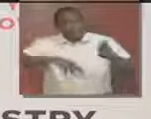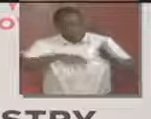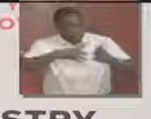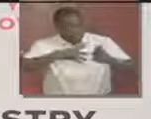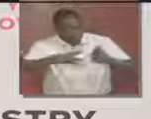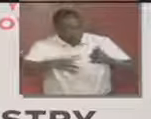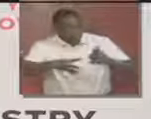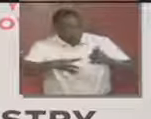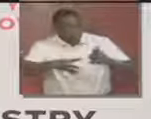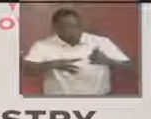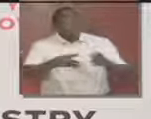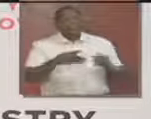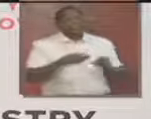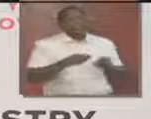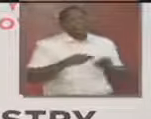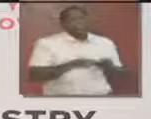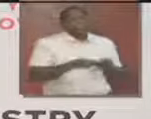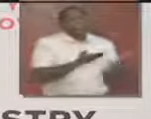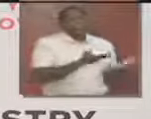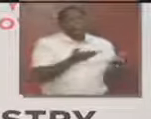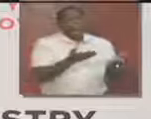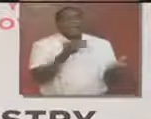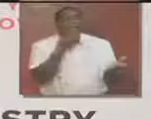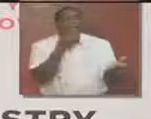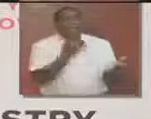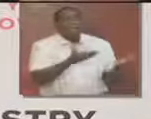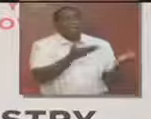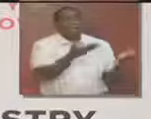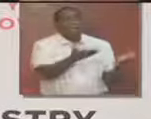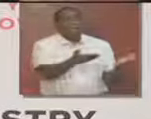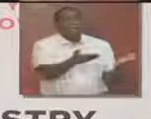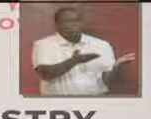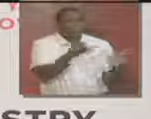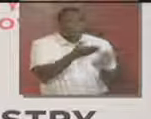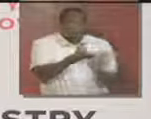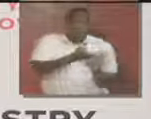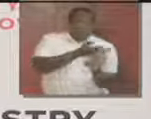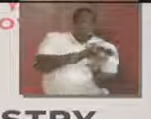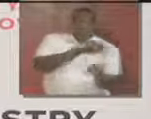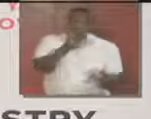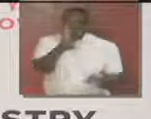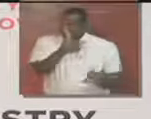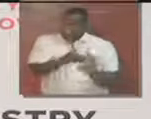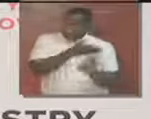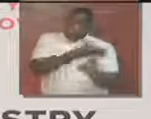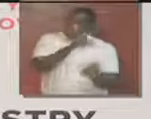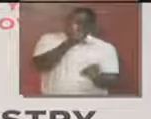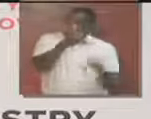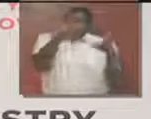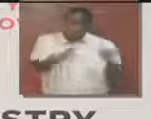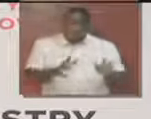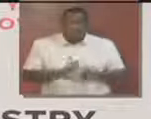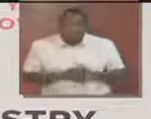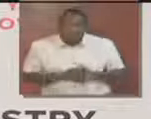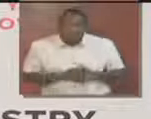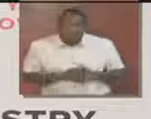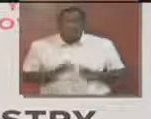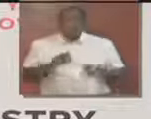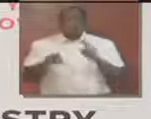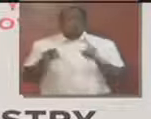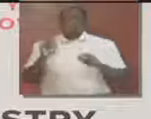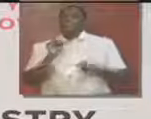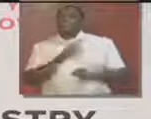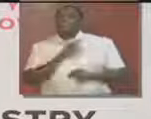end at the 10 p.m. time. As you pointed out, that wouldn't necessarily apply to the staff who would stay afterwards for